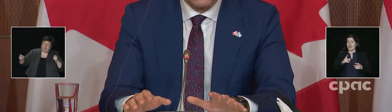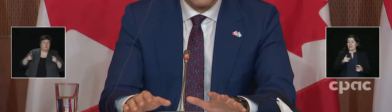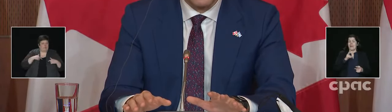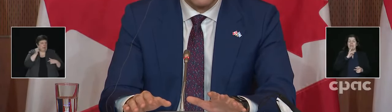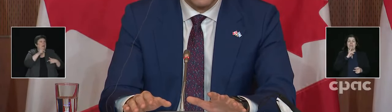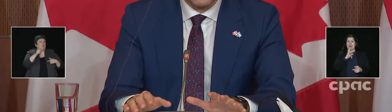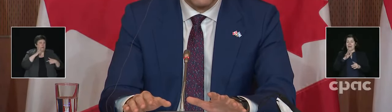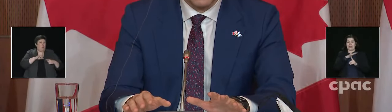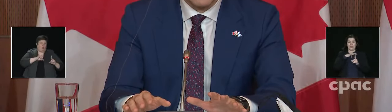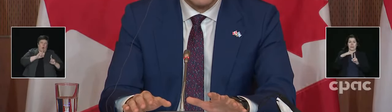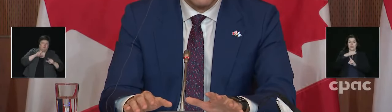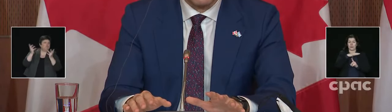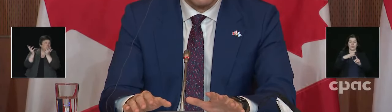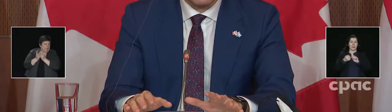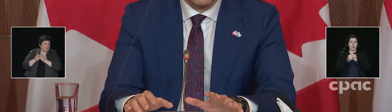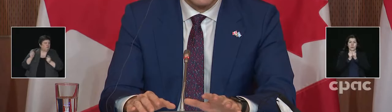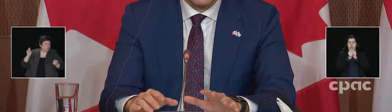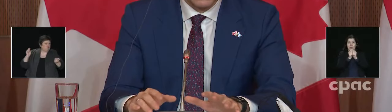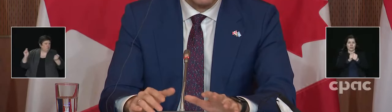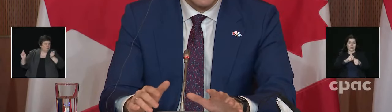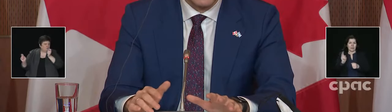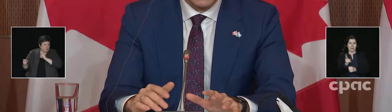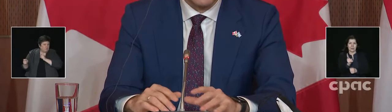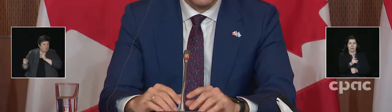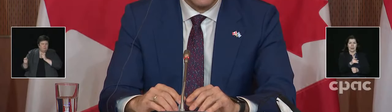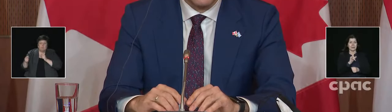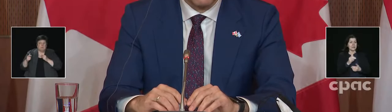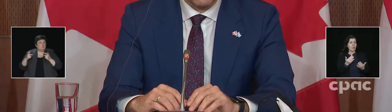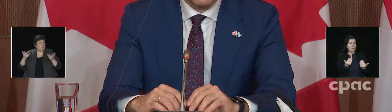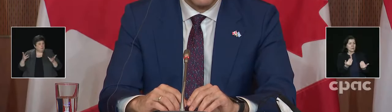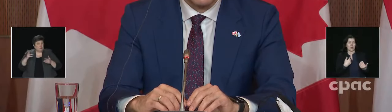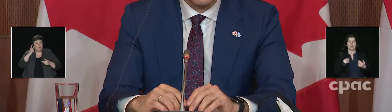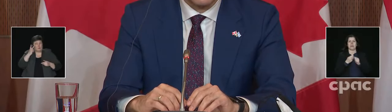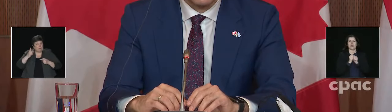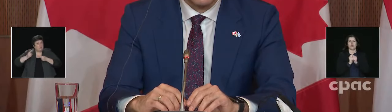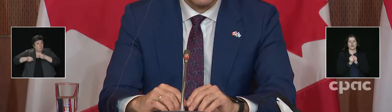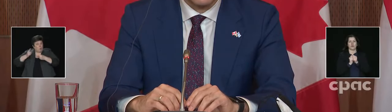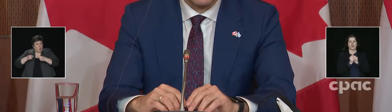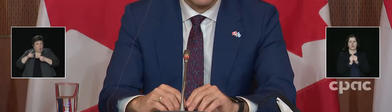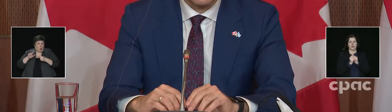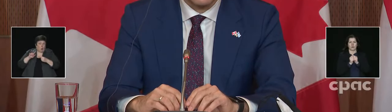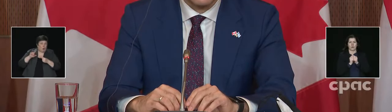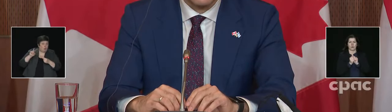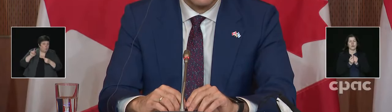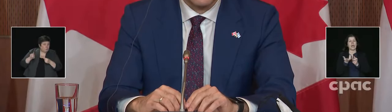all sorts of ways, in all sorts of ways, including at the borders.